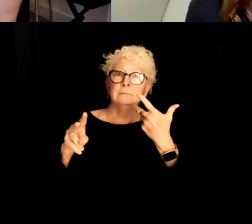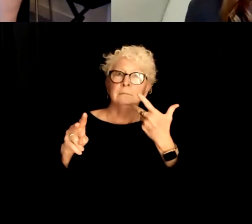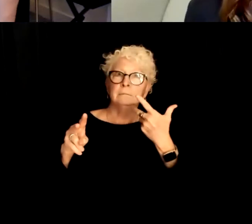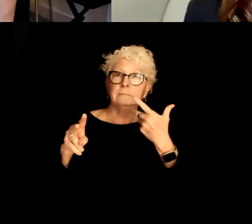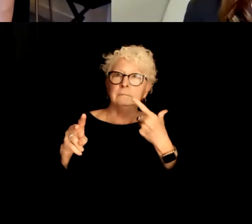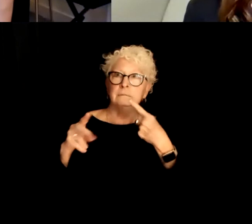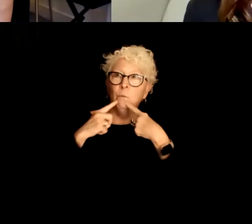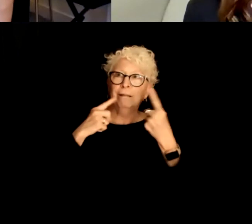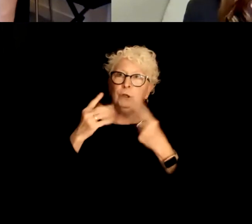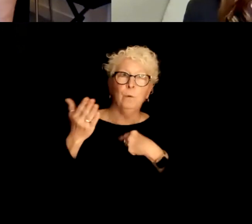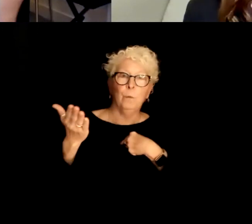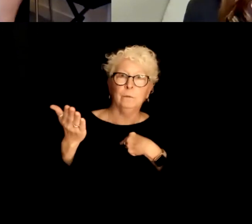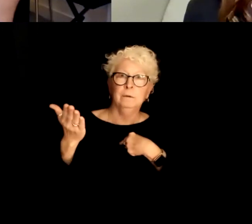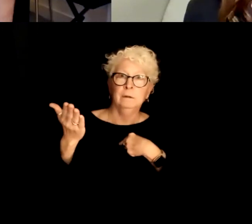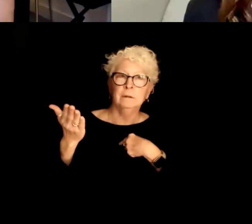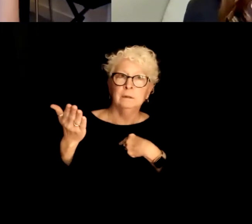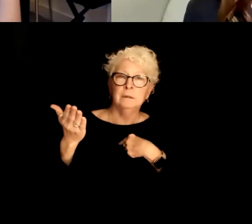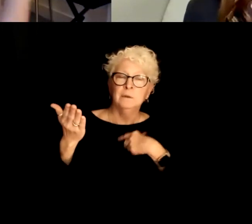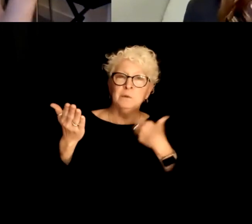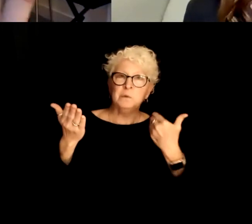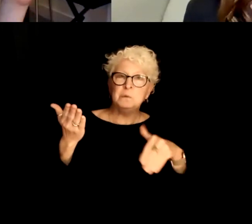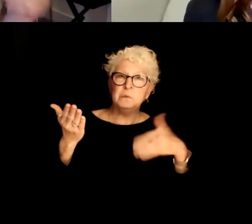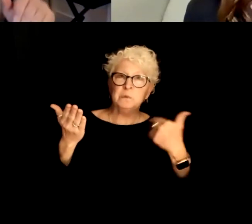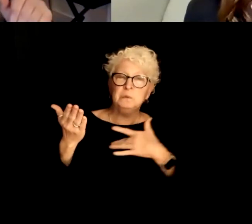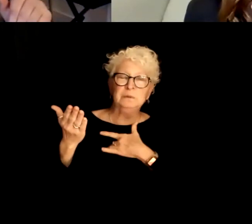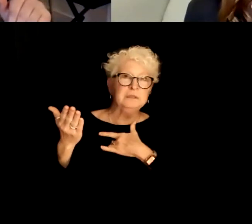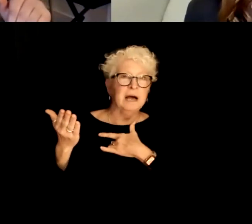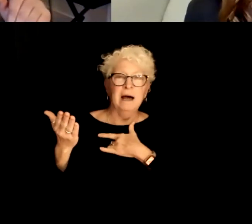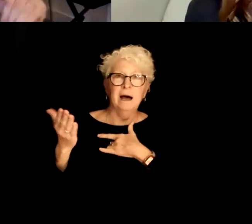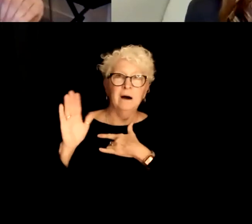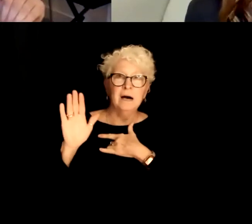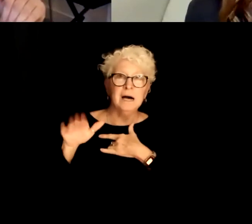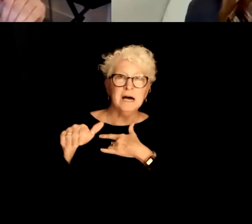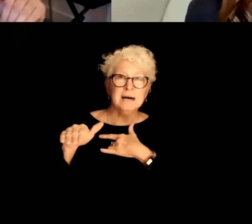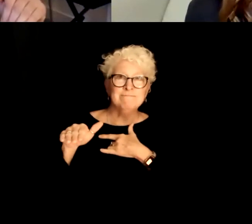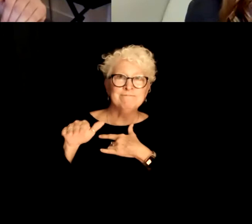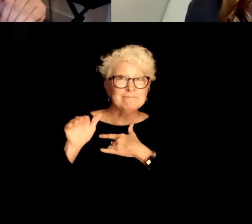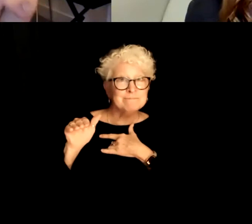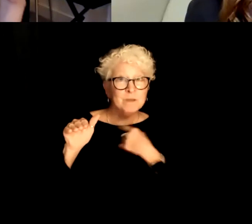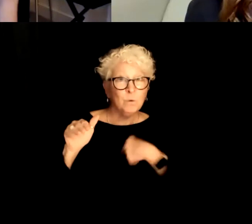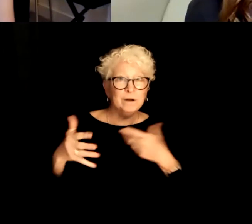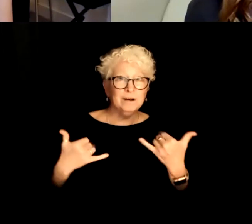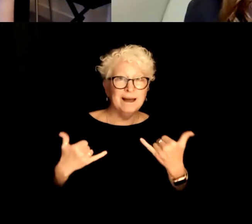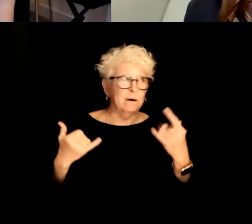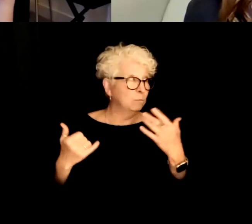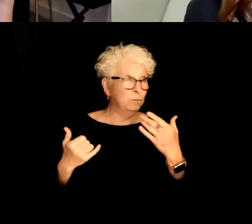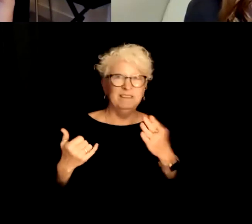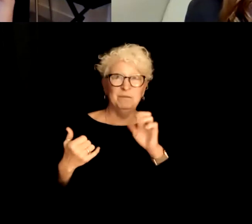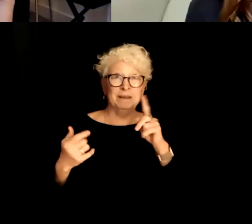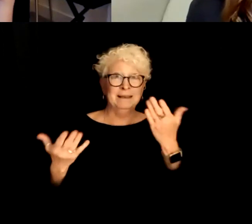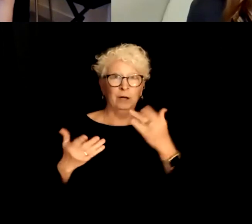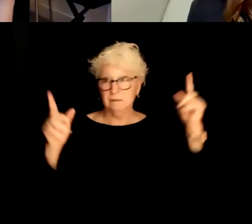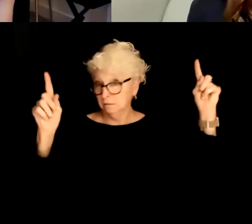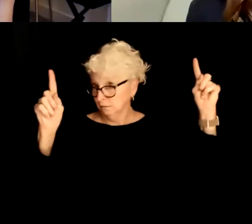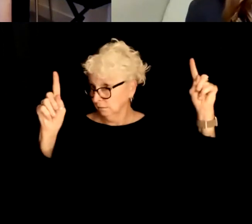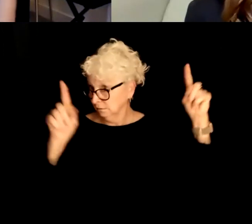really painful to think like we're here right now. And if you look, I mean, just for anyone who doesn't know, and